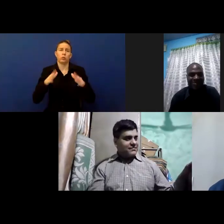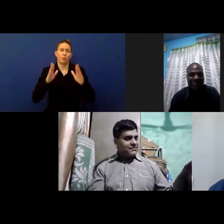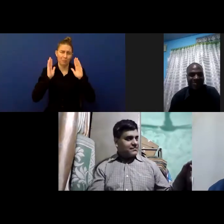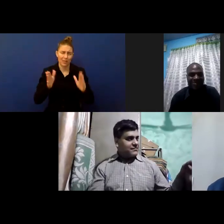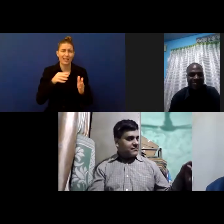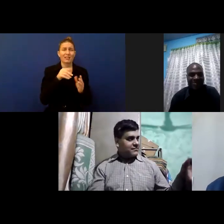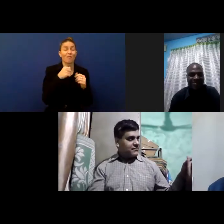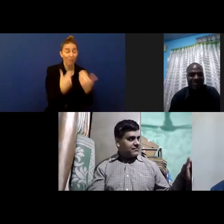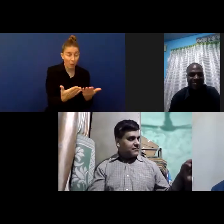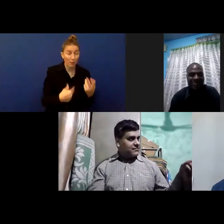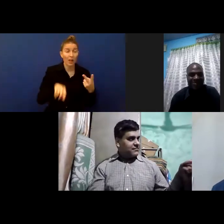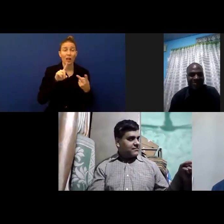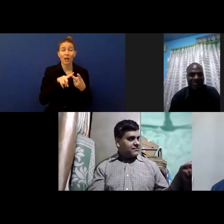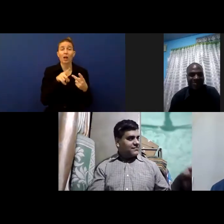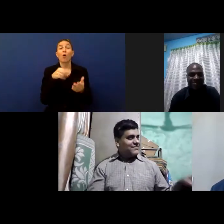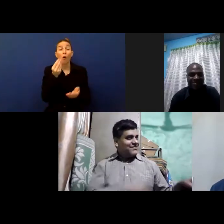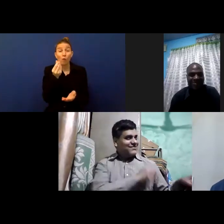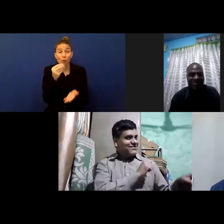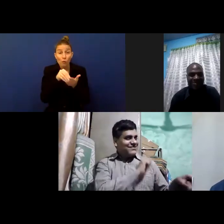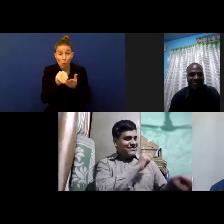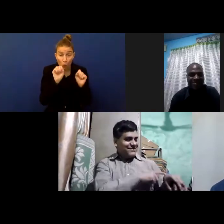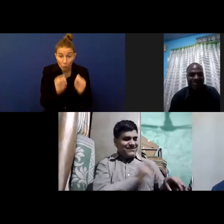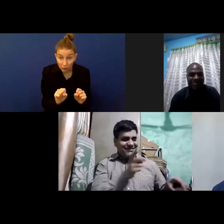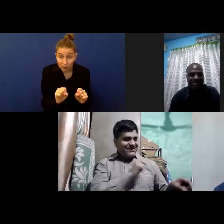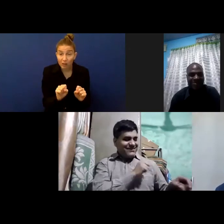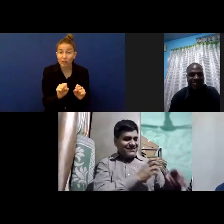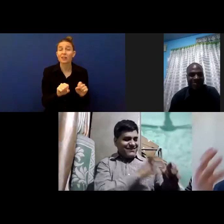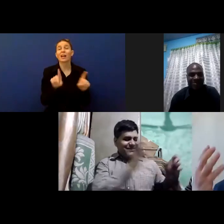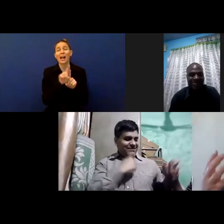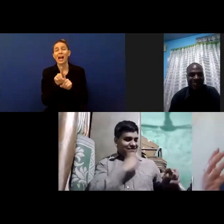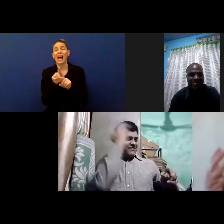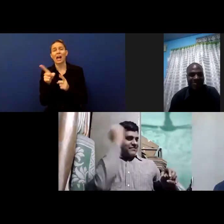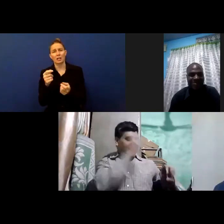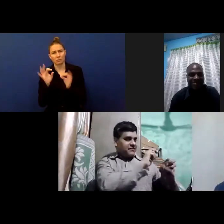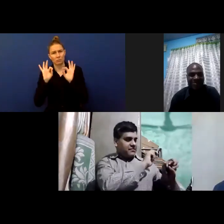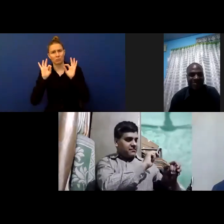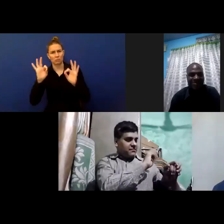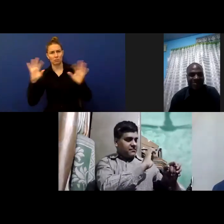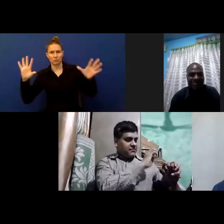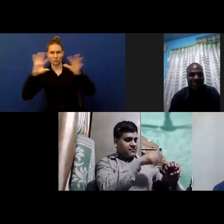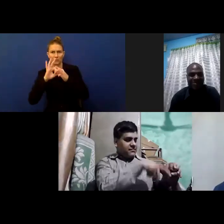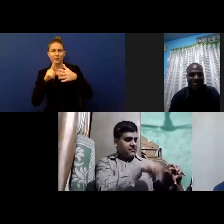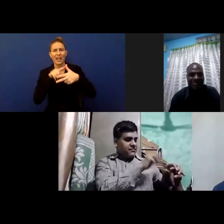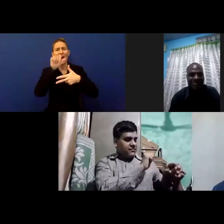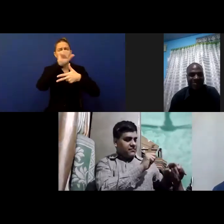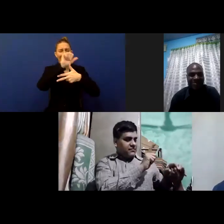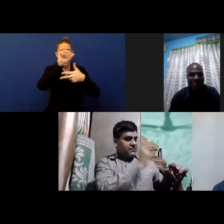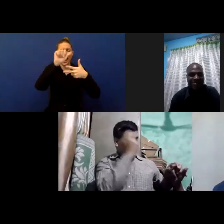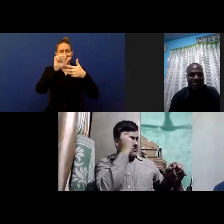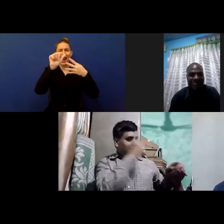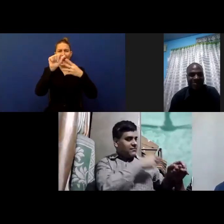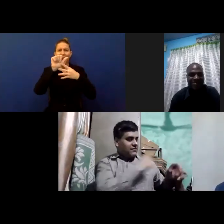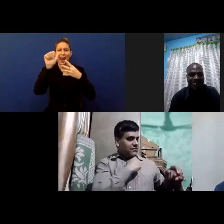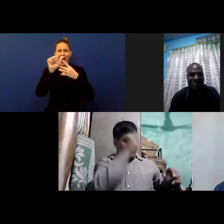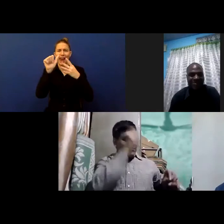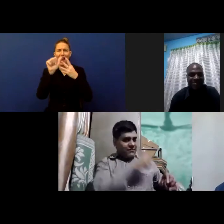adequate, accessible to persons with disabilities is really essential. So I would say that those 4 A's are really important to